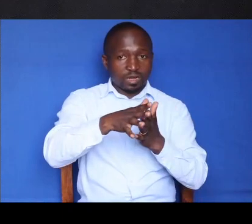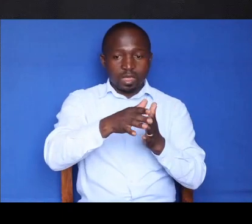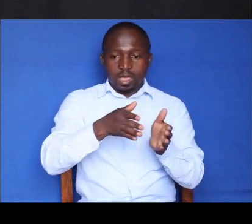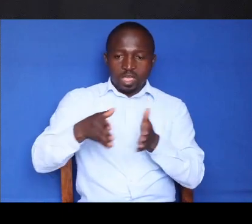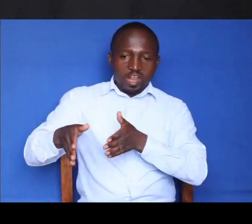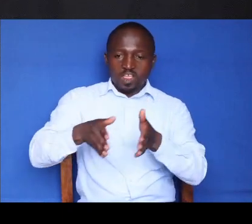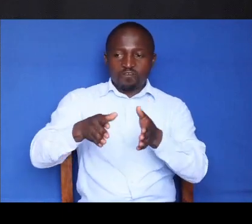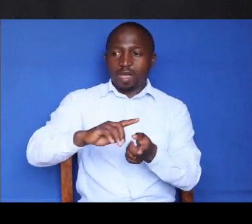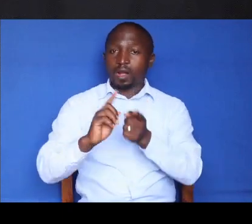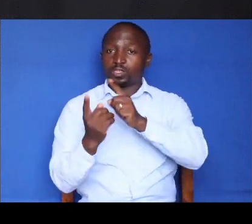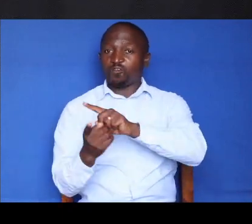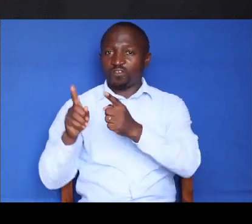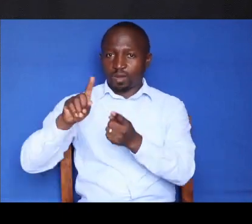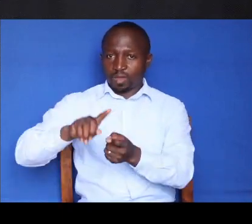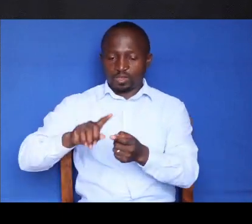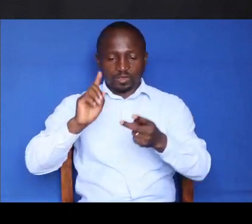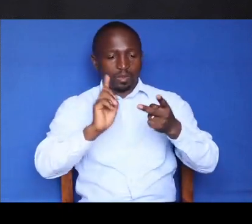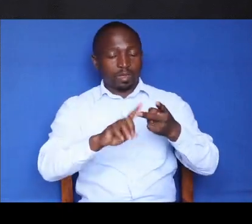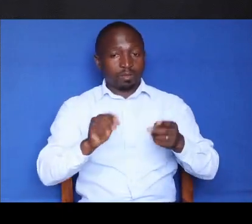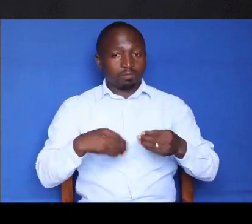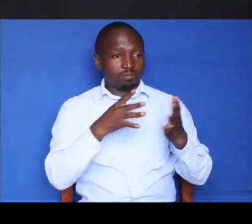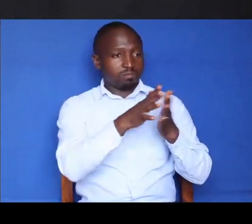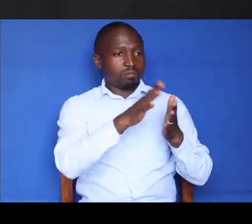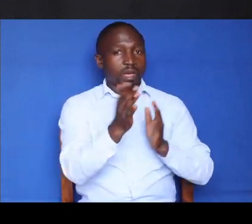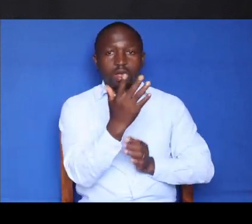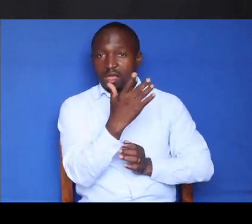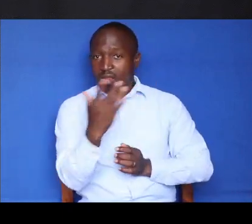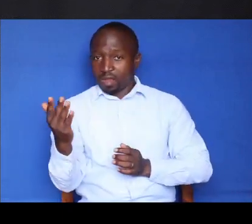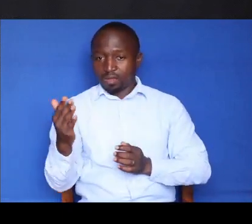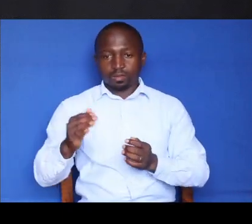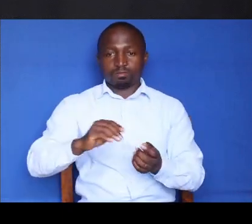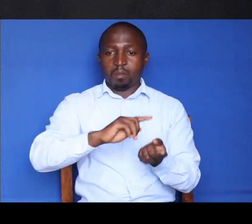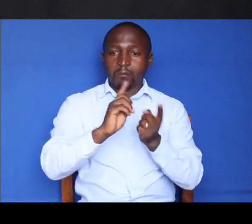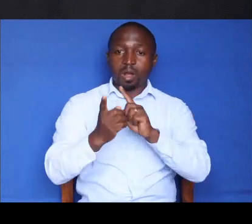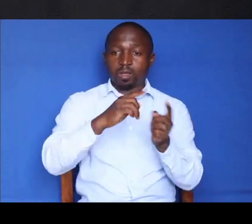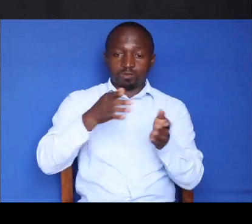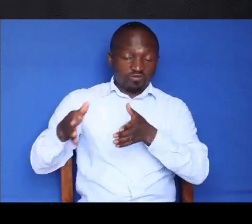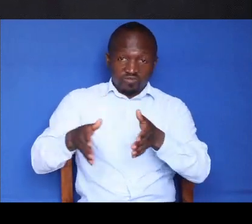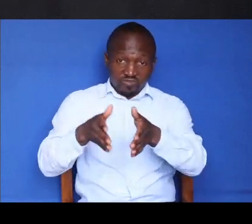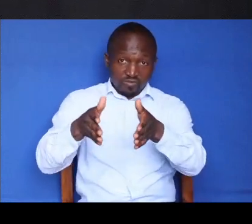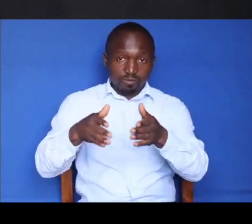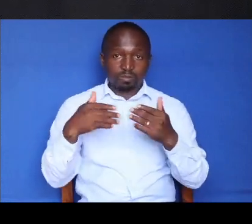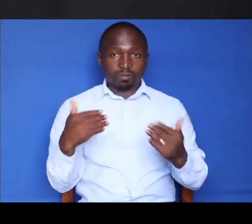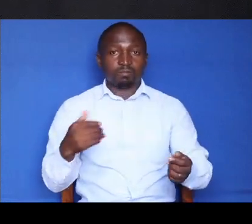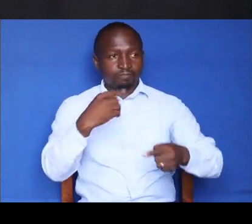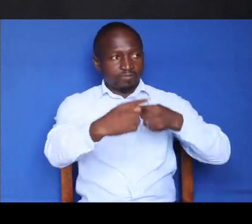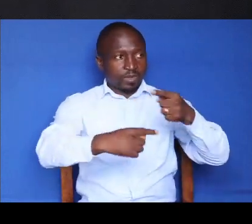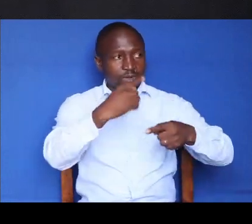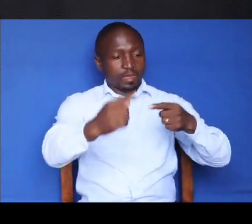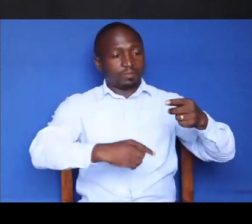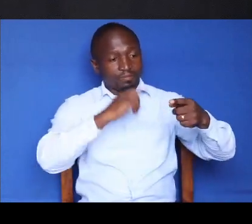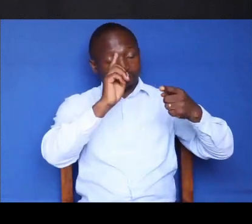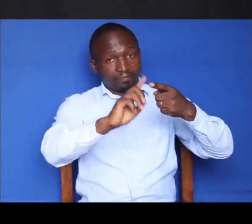rejuvenation, give types of river rejuvenation, then here we continue now to give